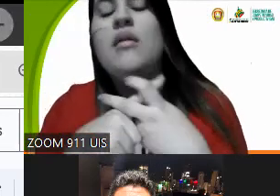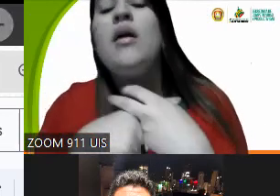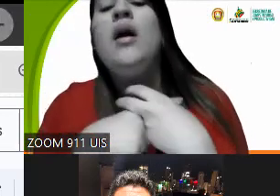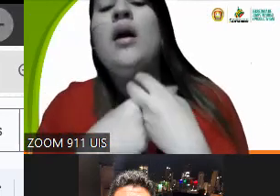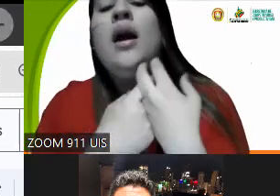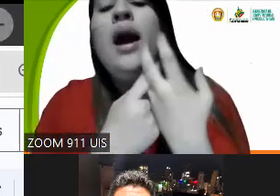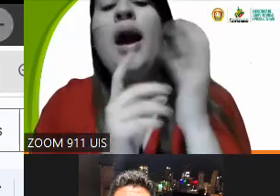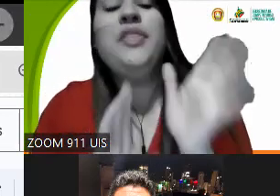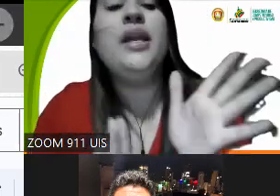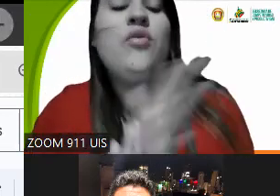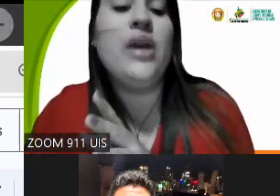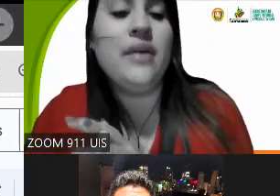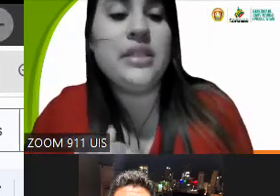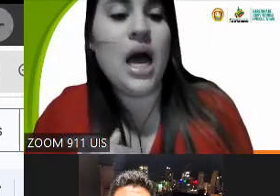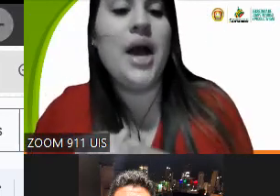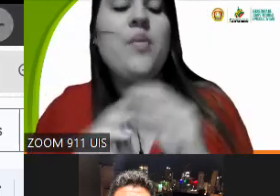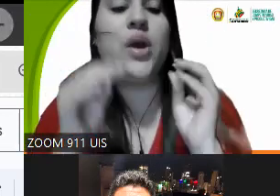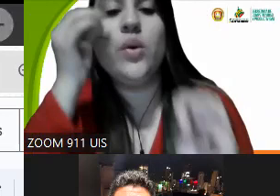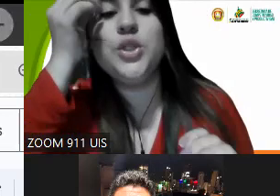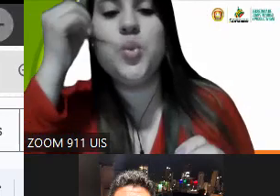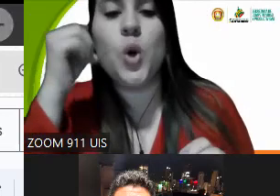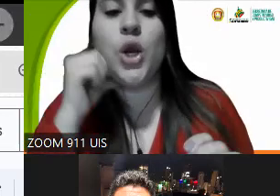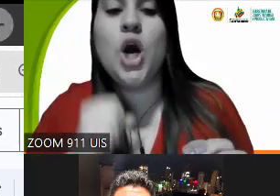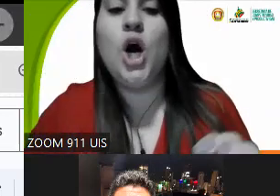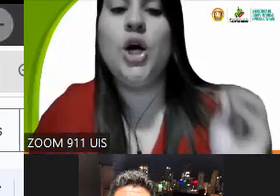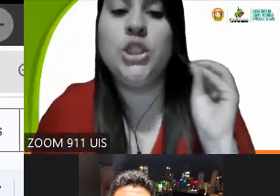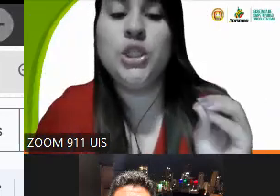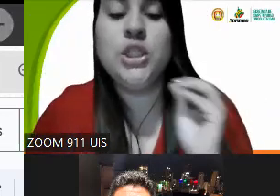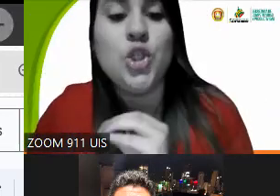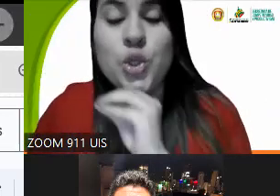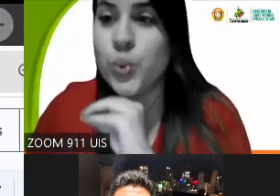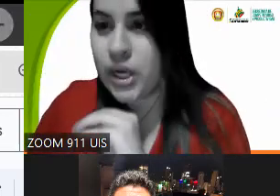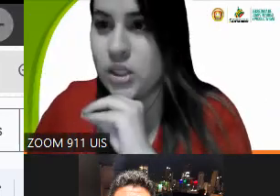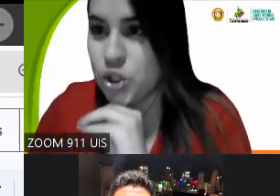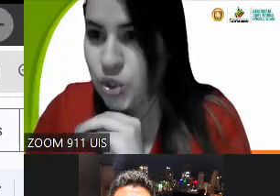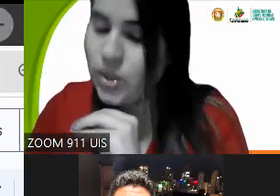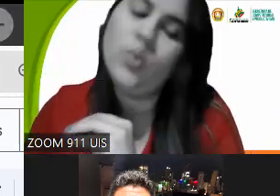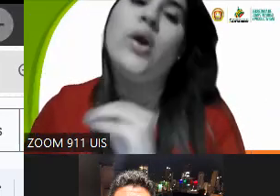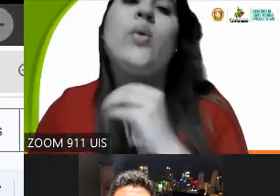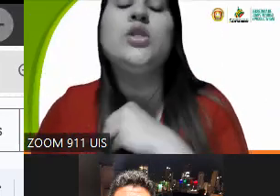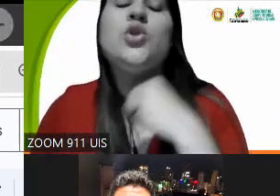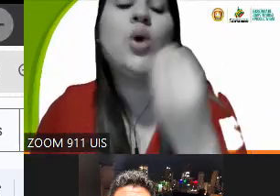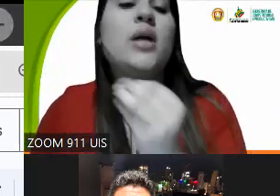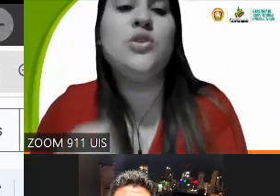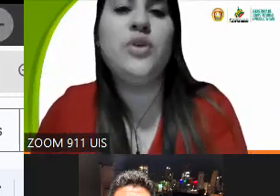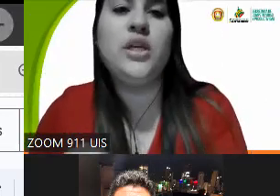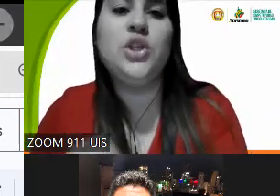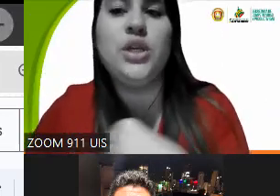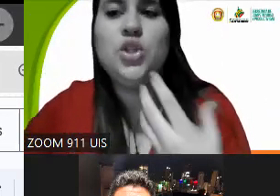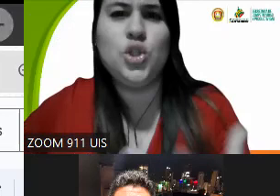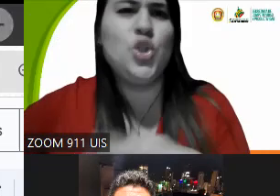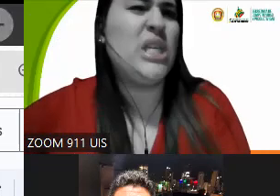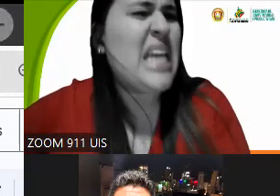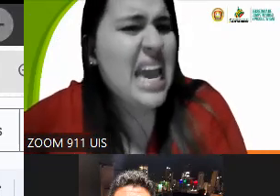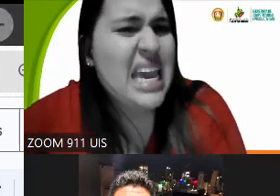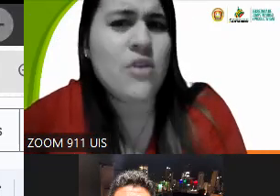task. And then if we have the time, we're going to work on Unit 2, Reading 2. We're going to try to finish Unit